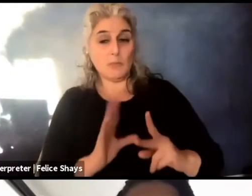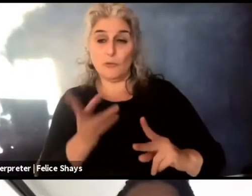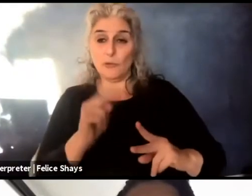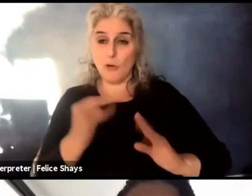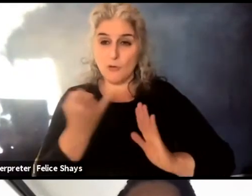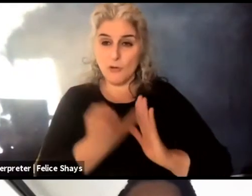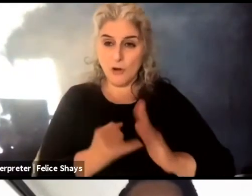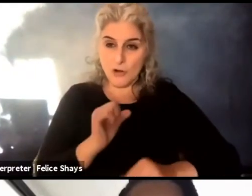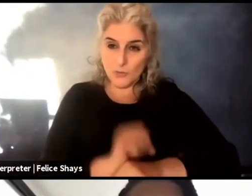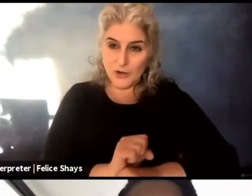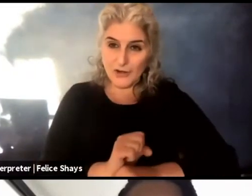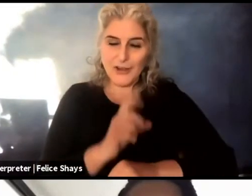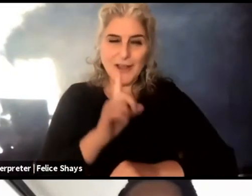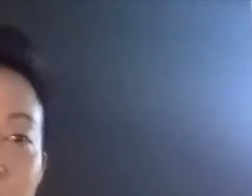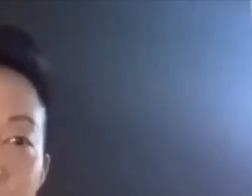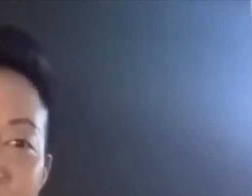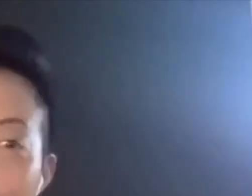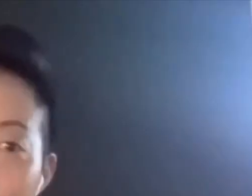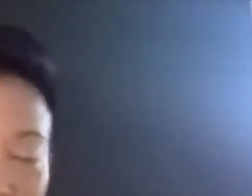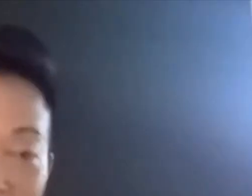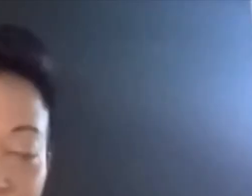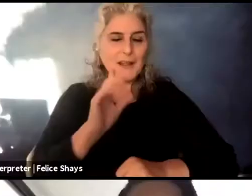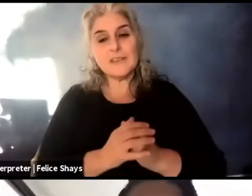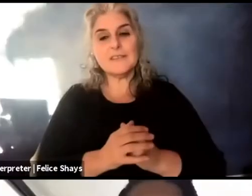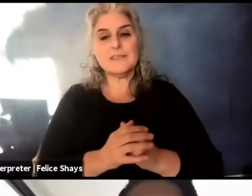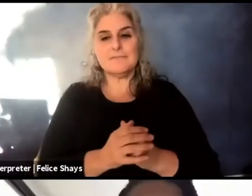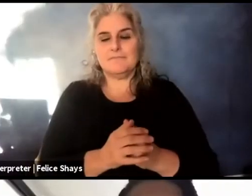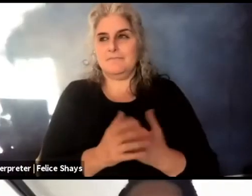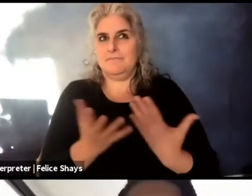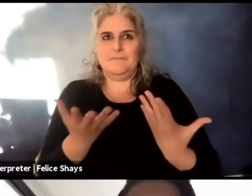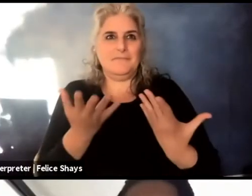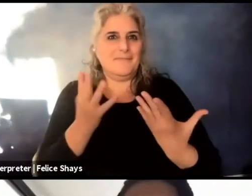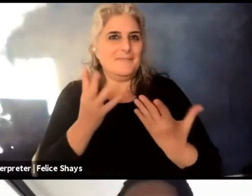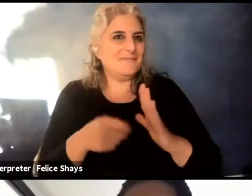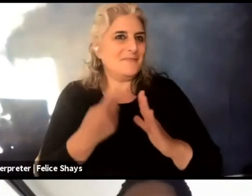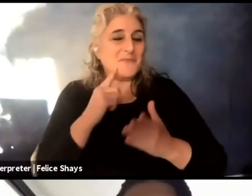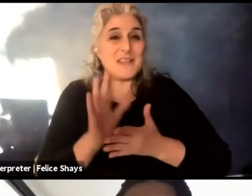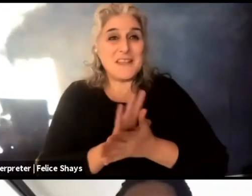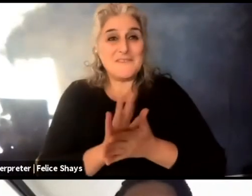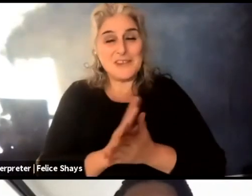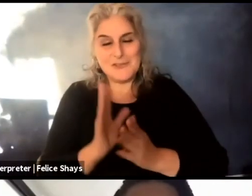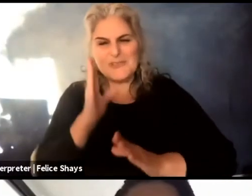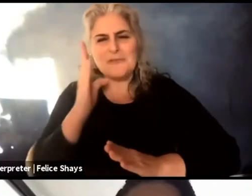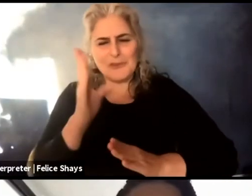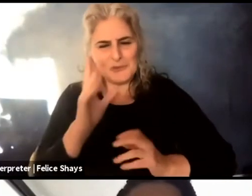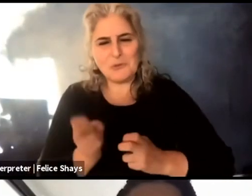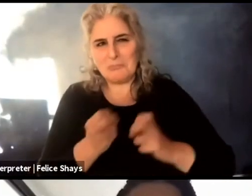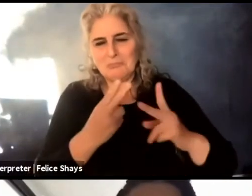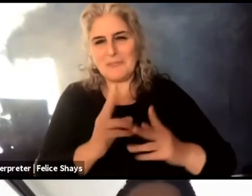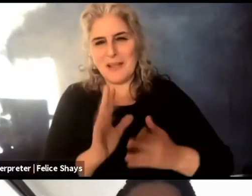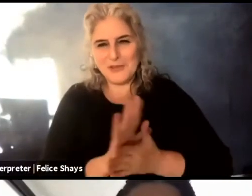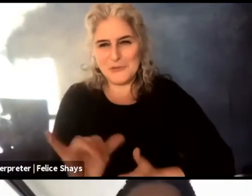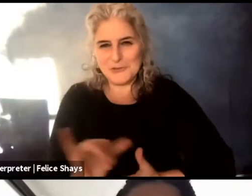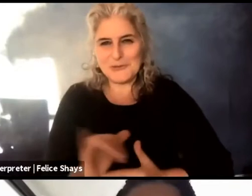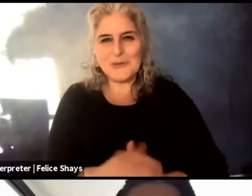their stories. We're hoping to be able to host videos in the future, as well as, you